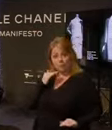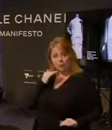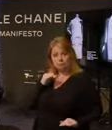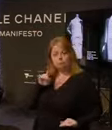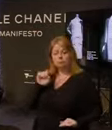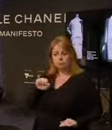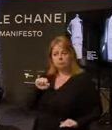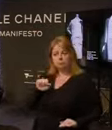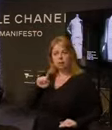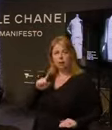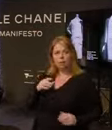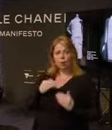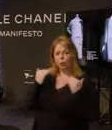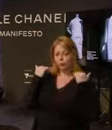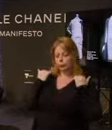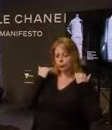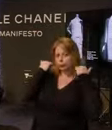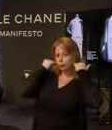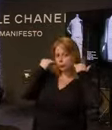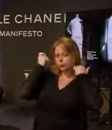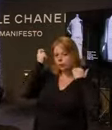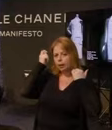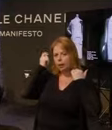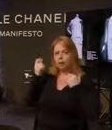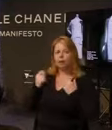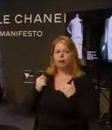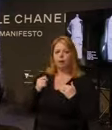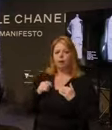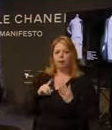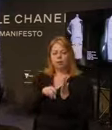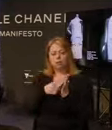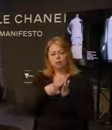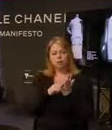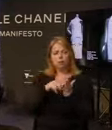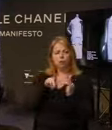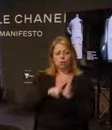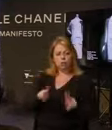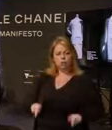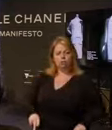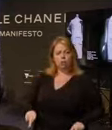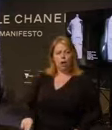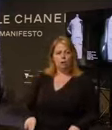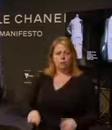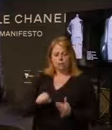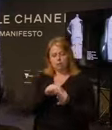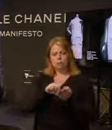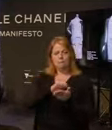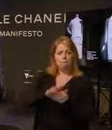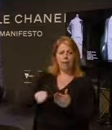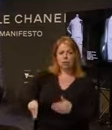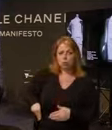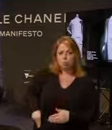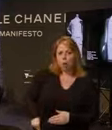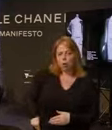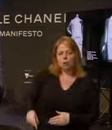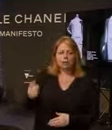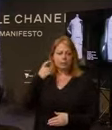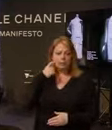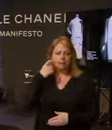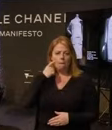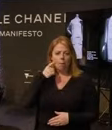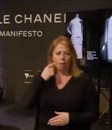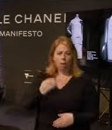her short bobbed hair and, you know, jersey trousers with patch pockets and a very simple sailor's